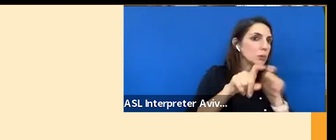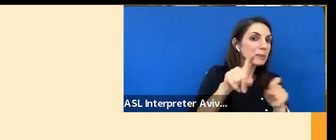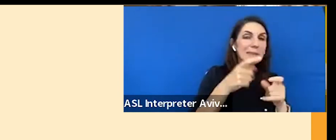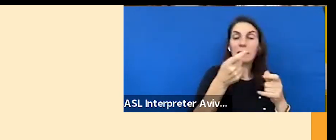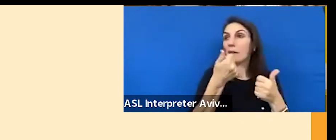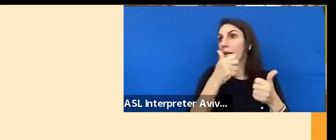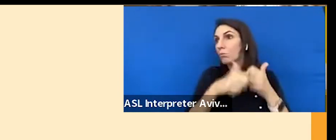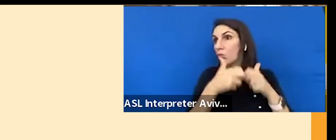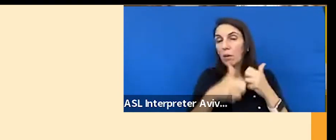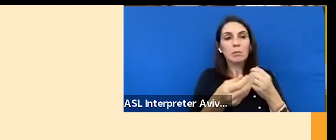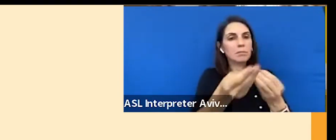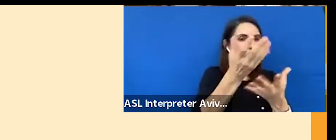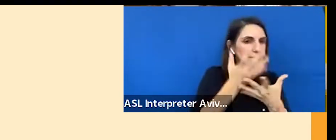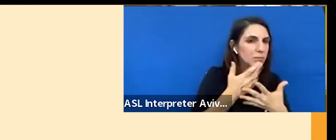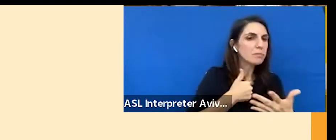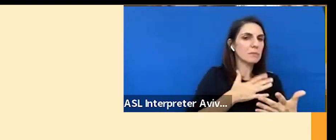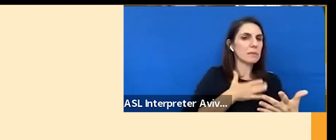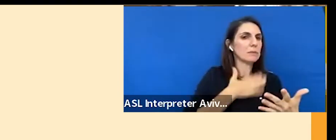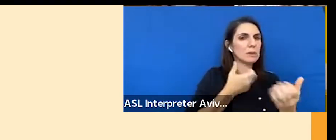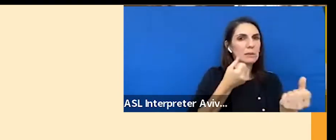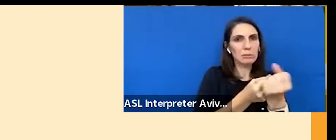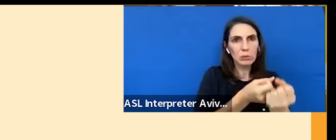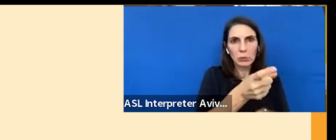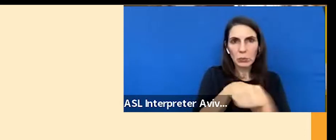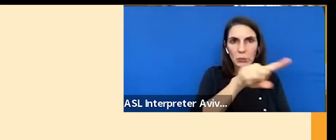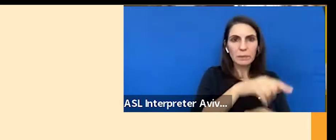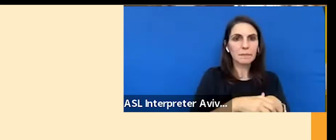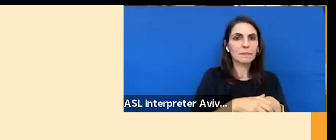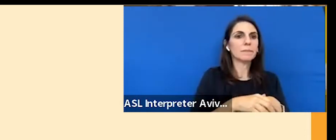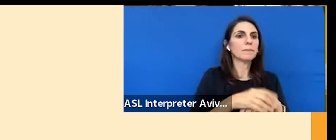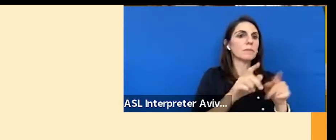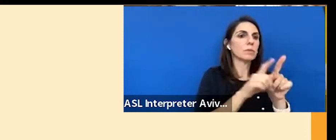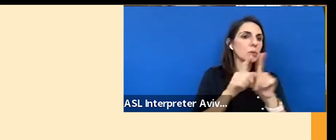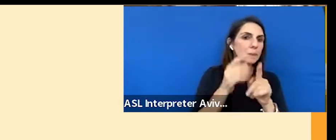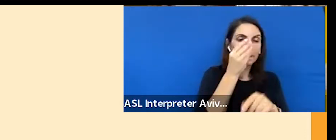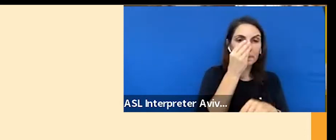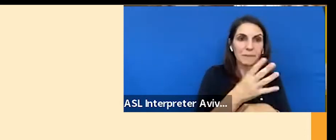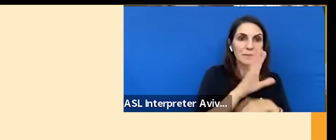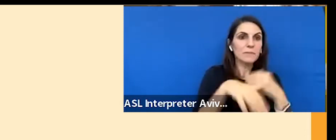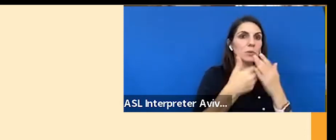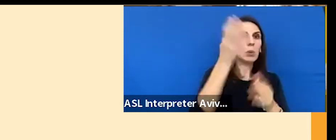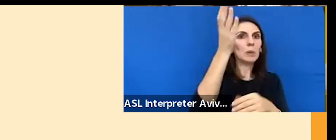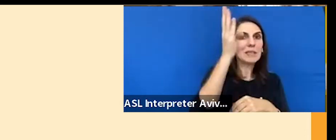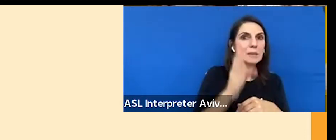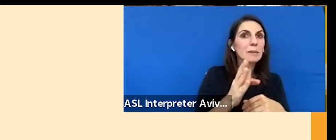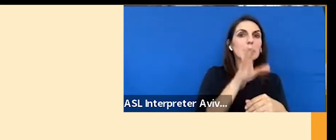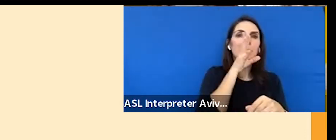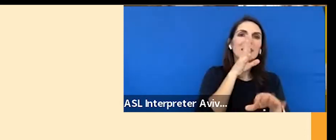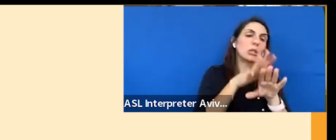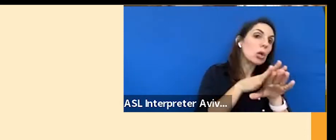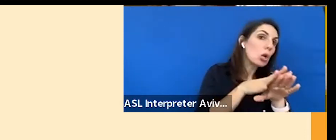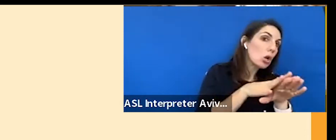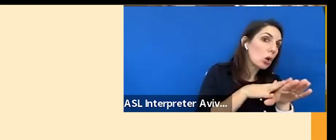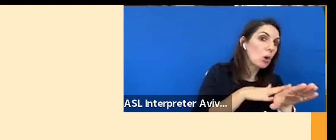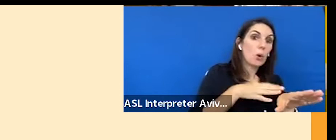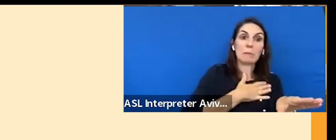let us know and we'll be happy to support you. Also, a loving reminder to all speakers to please pace yourselves as we will be